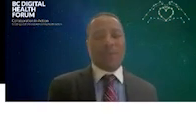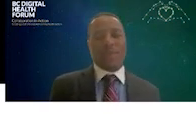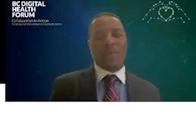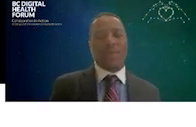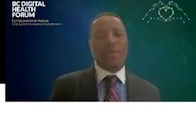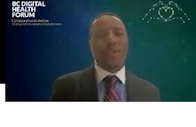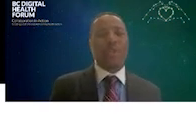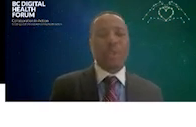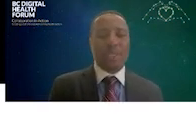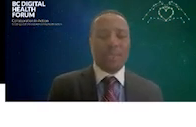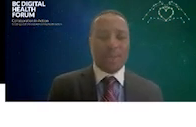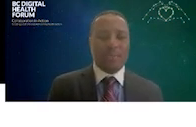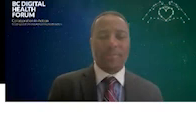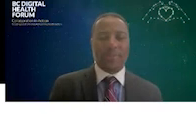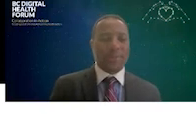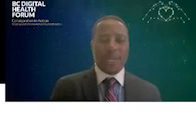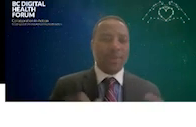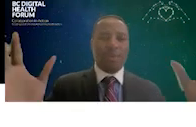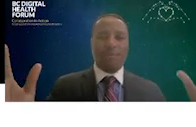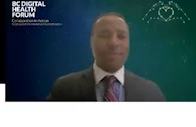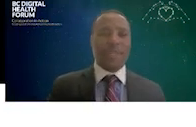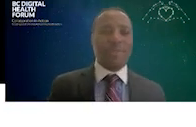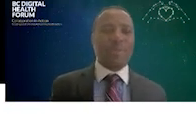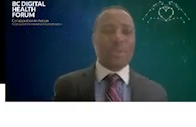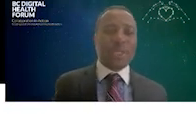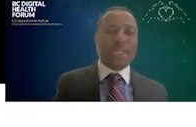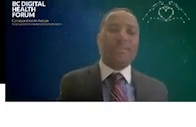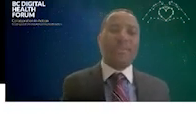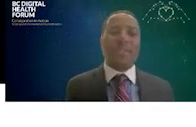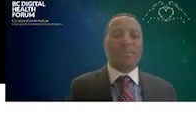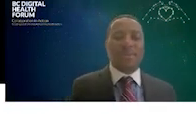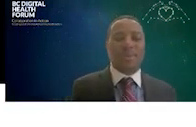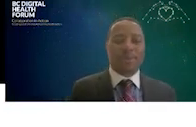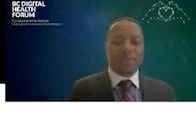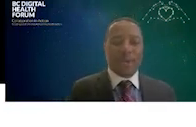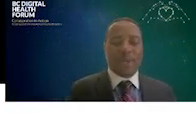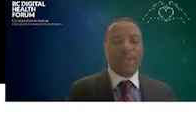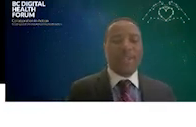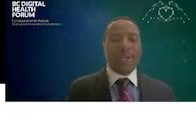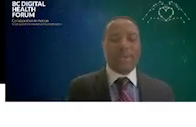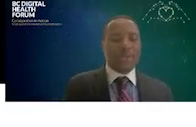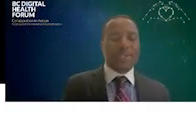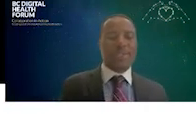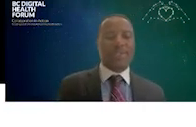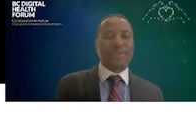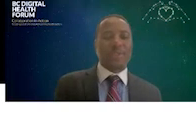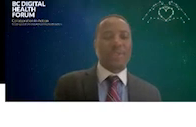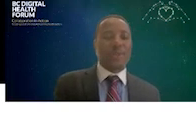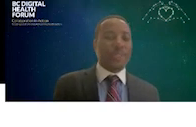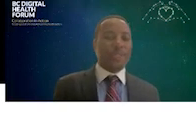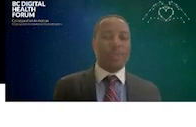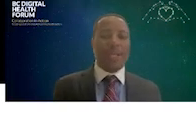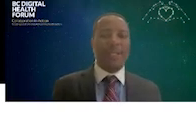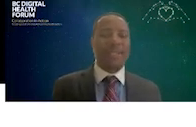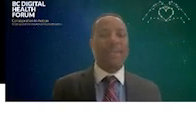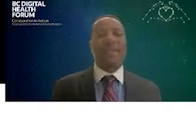enough for us to throw tools at them. Okay, we've developed provincial attachment system, so go figure out how you continue to